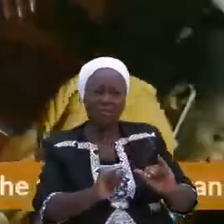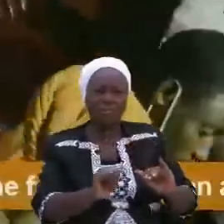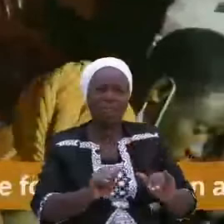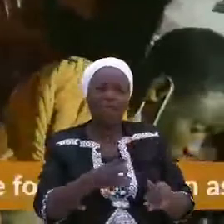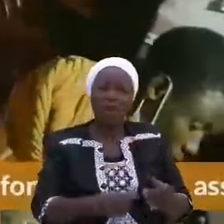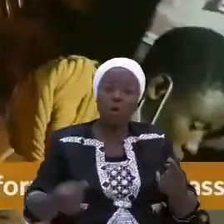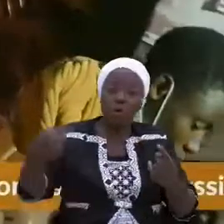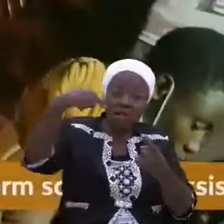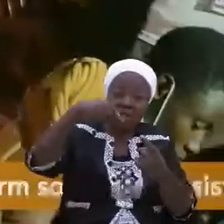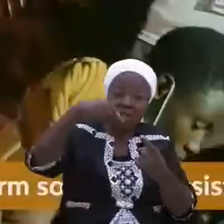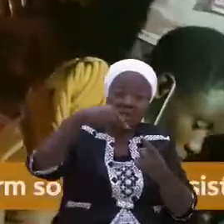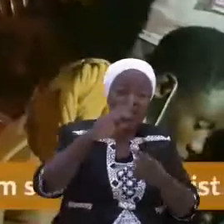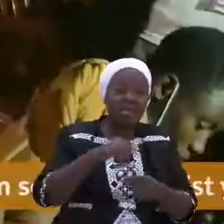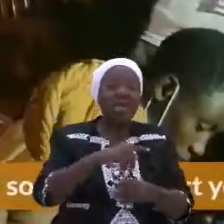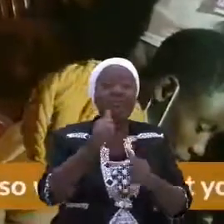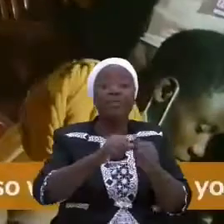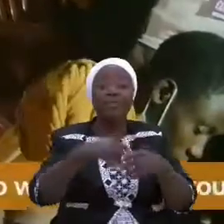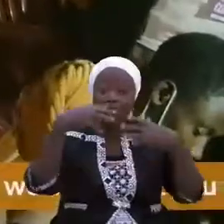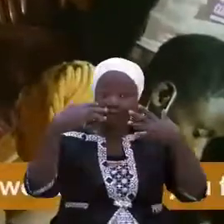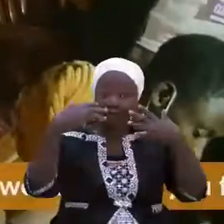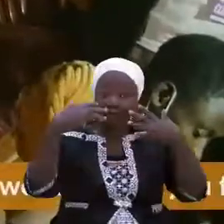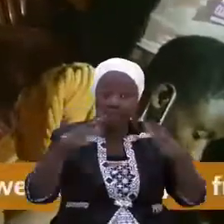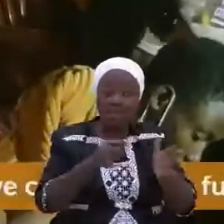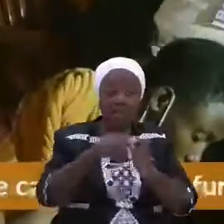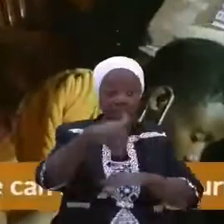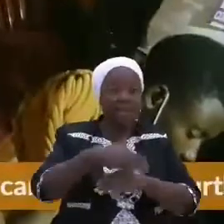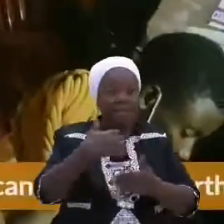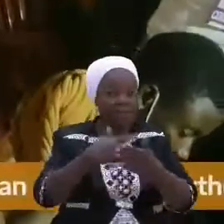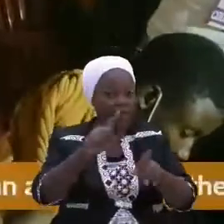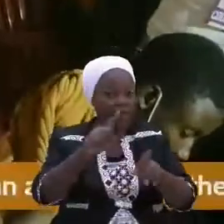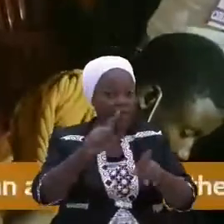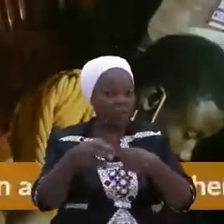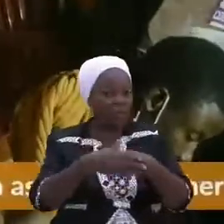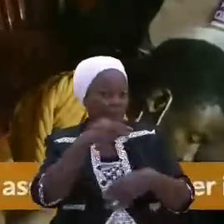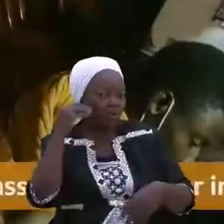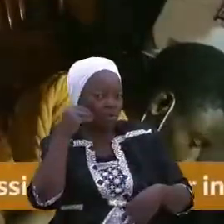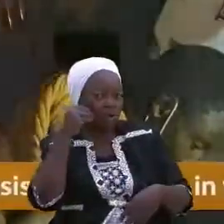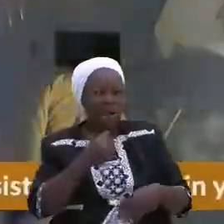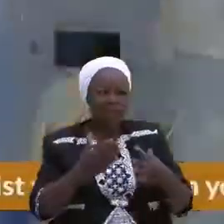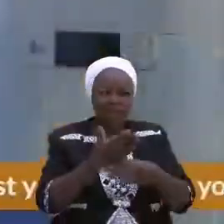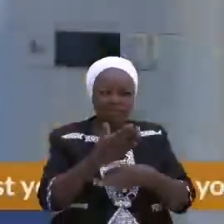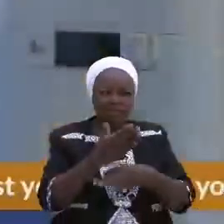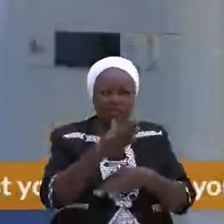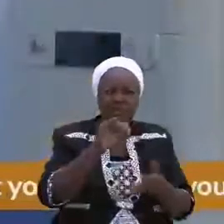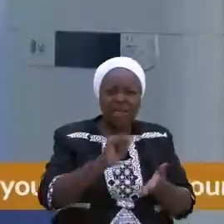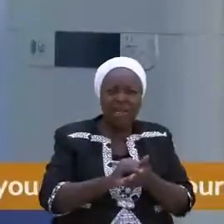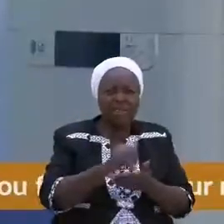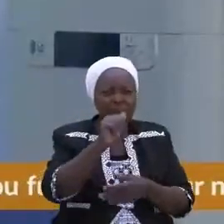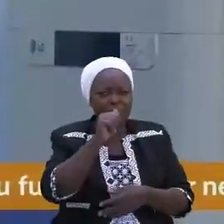then you can go home i will have a testimony